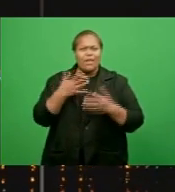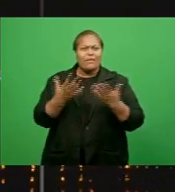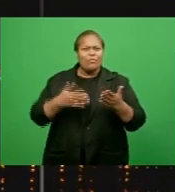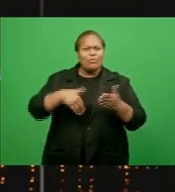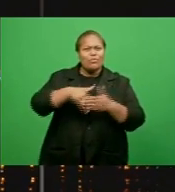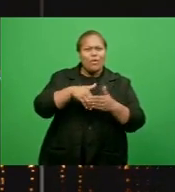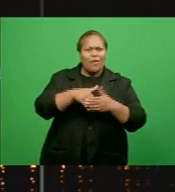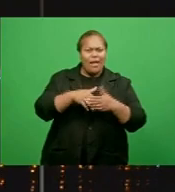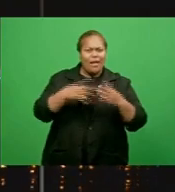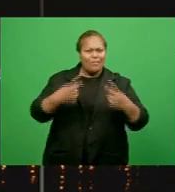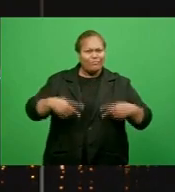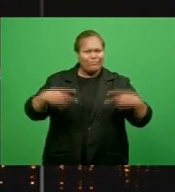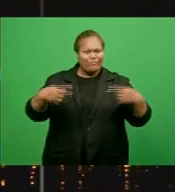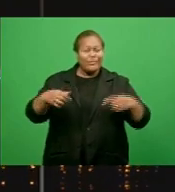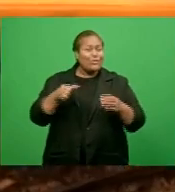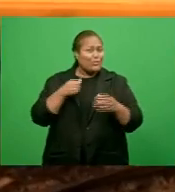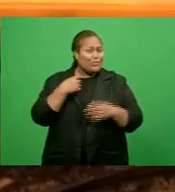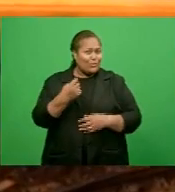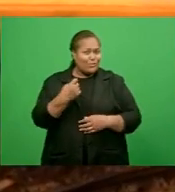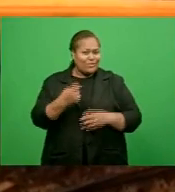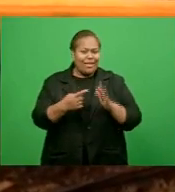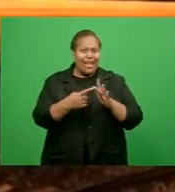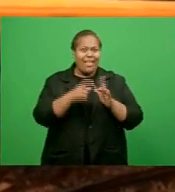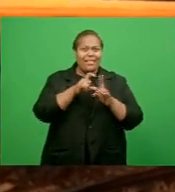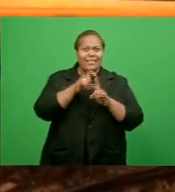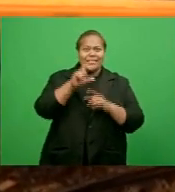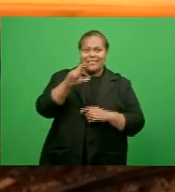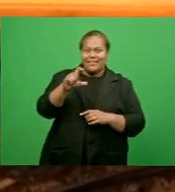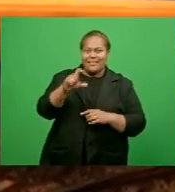Sainiani Boila has the details.